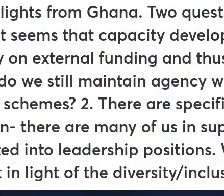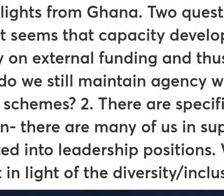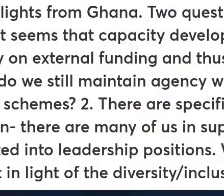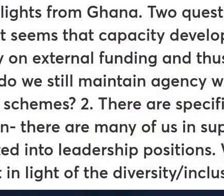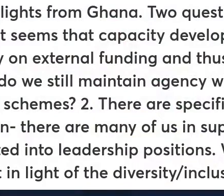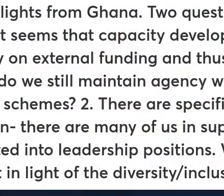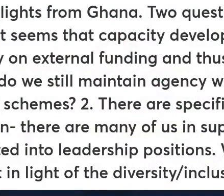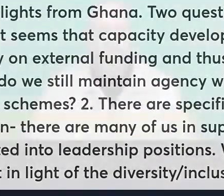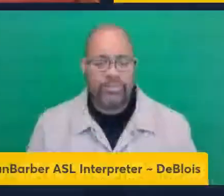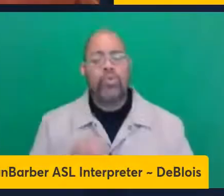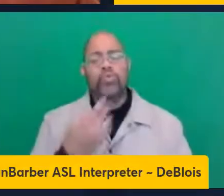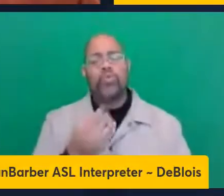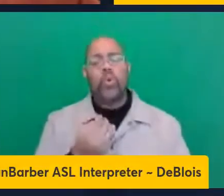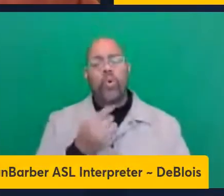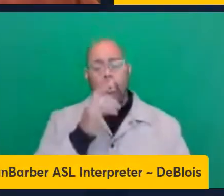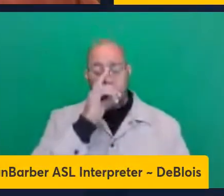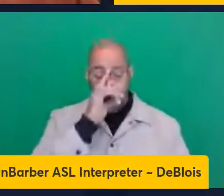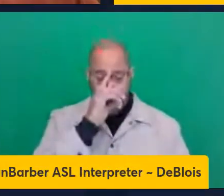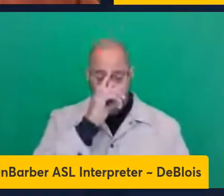Yeah. So,